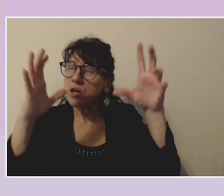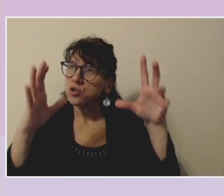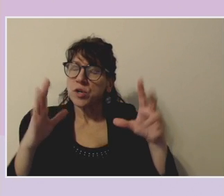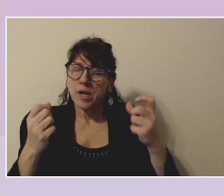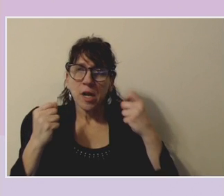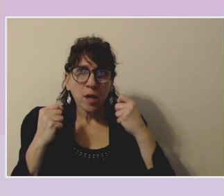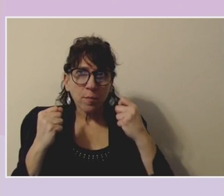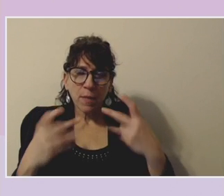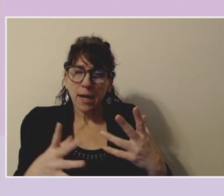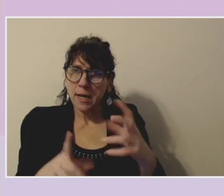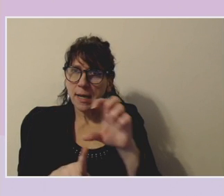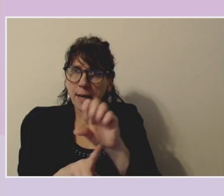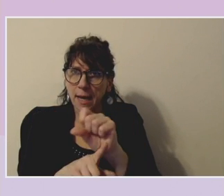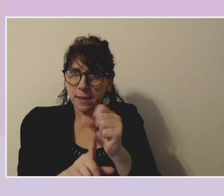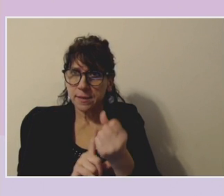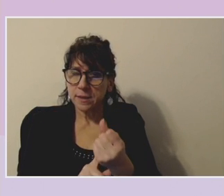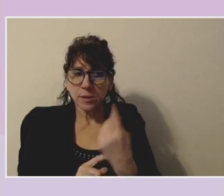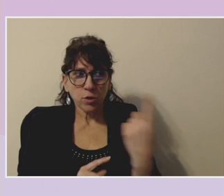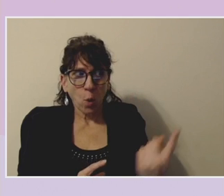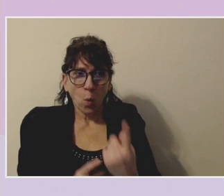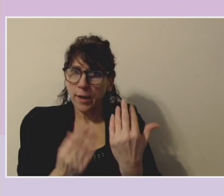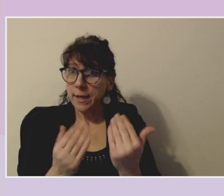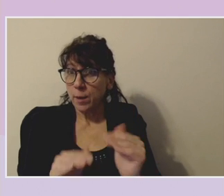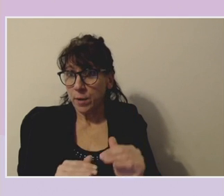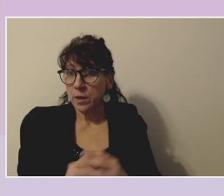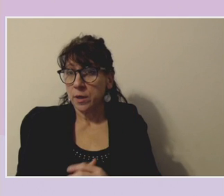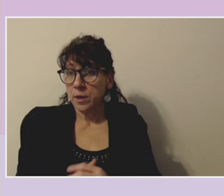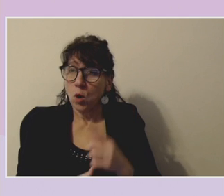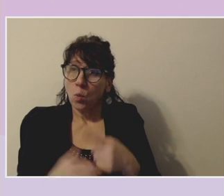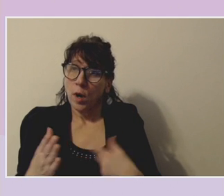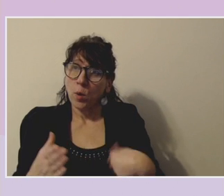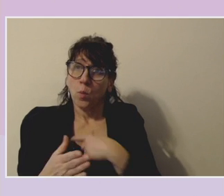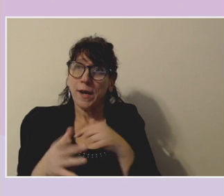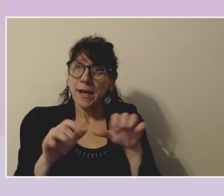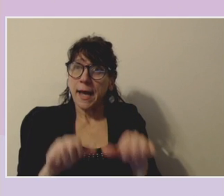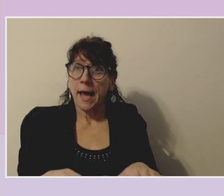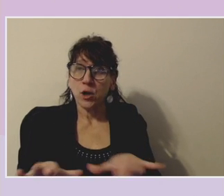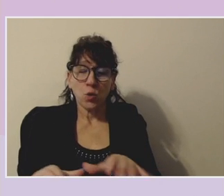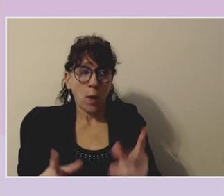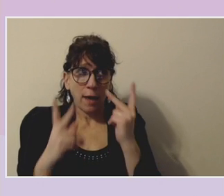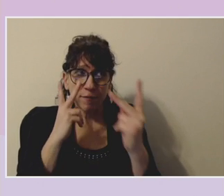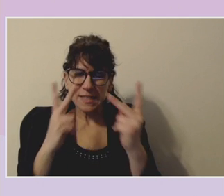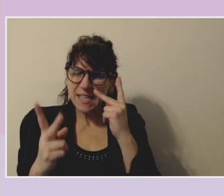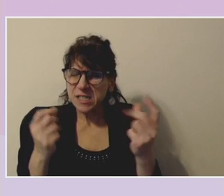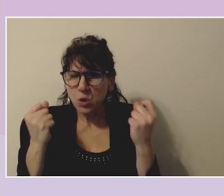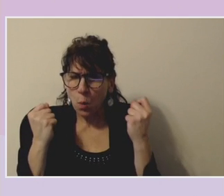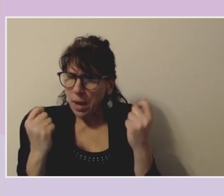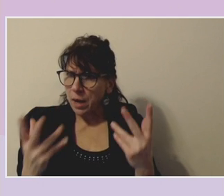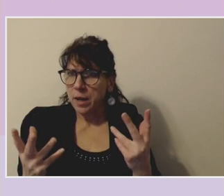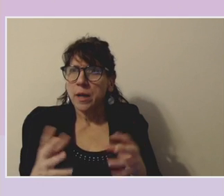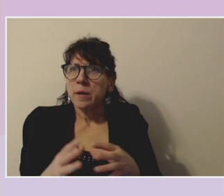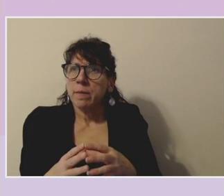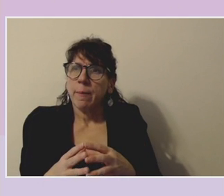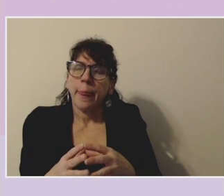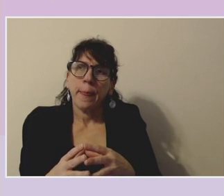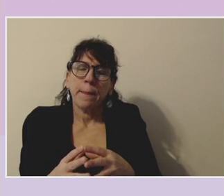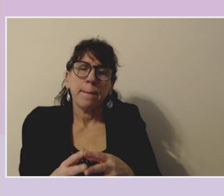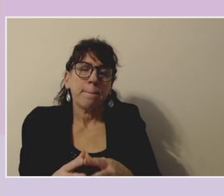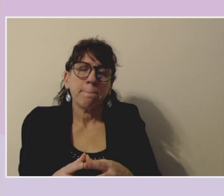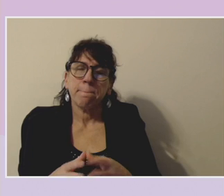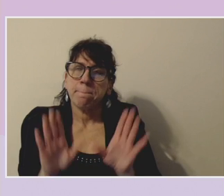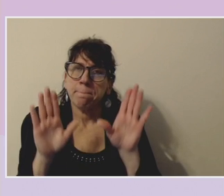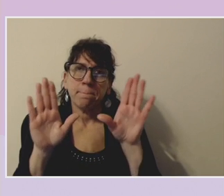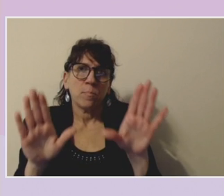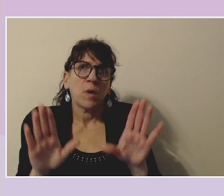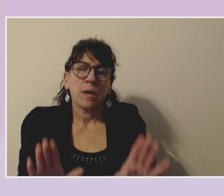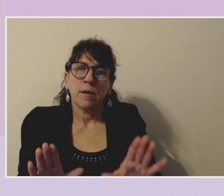cases, is simply the only limit of what we can do. I've seen so many remarkably innovative